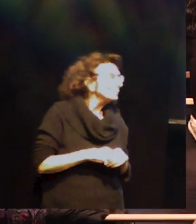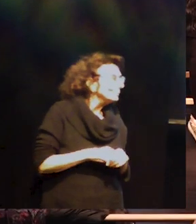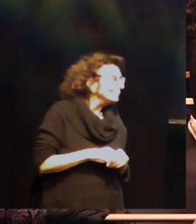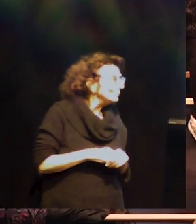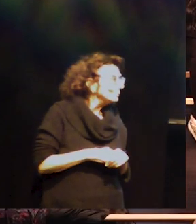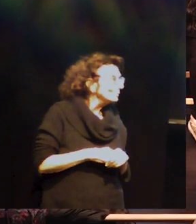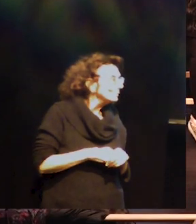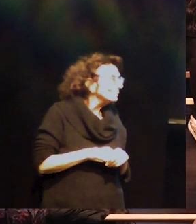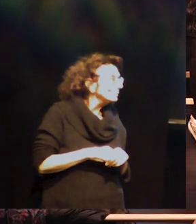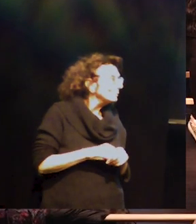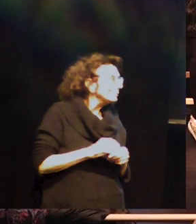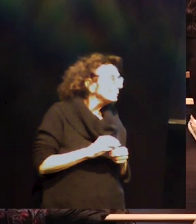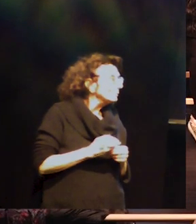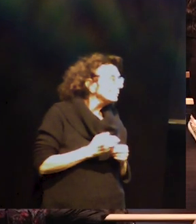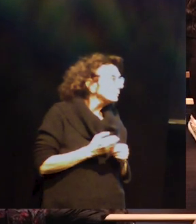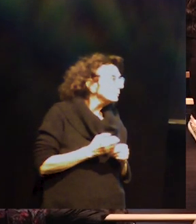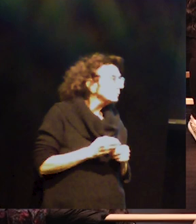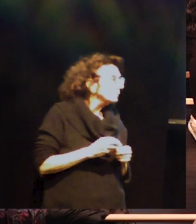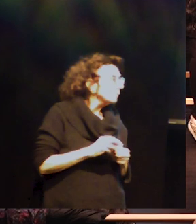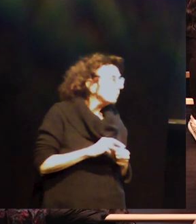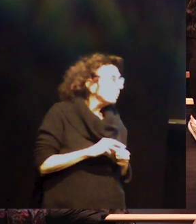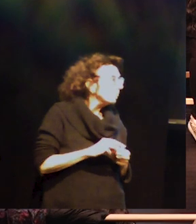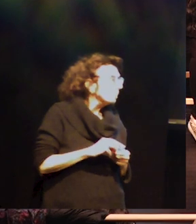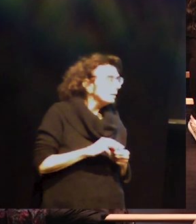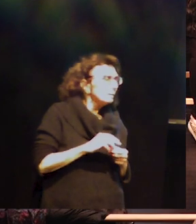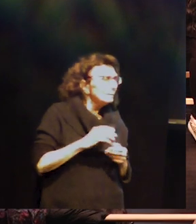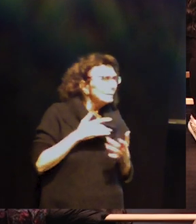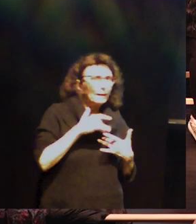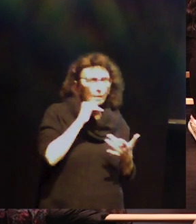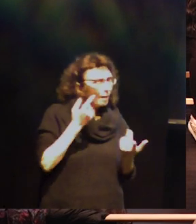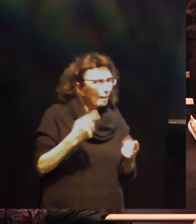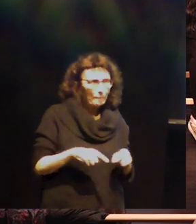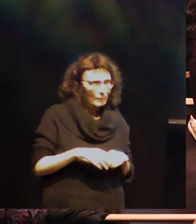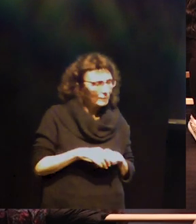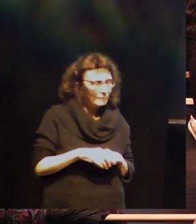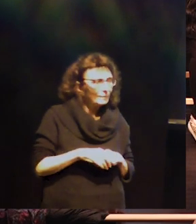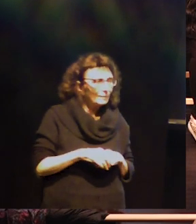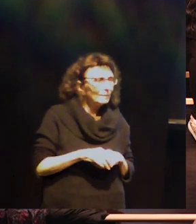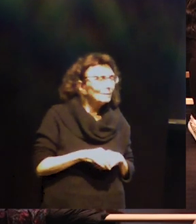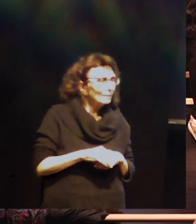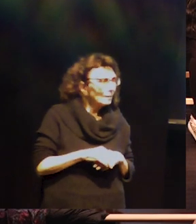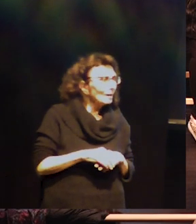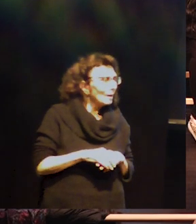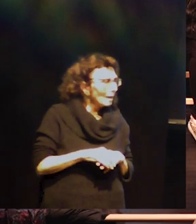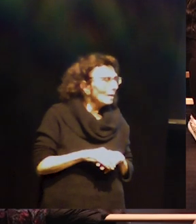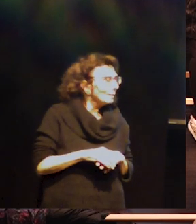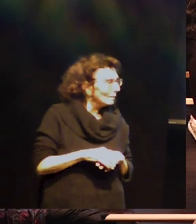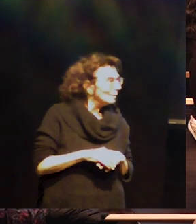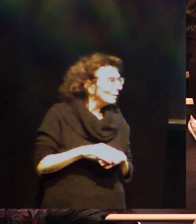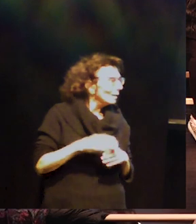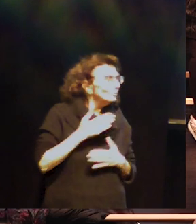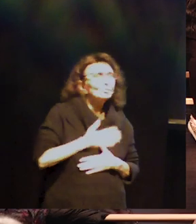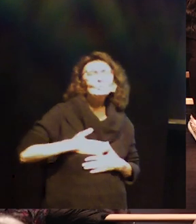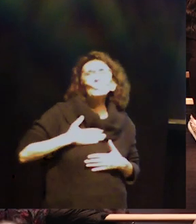and you know, that's not typical, and it's just been, you know, a pleasure